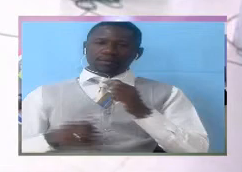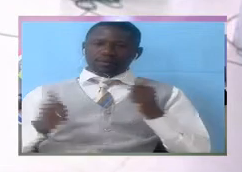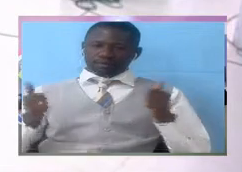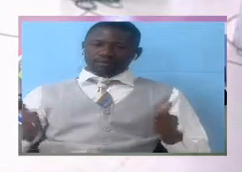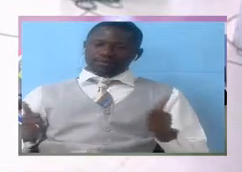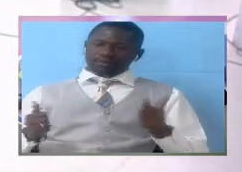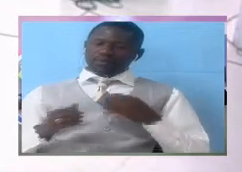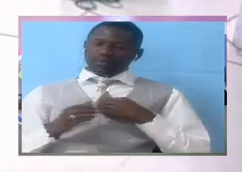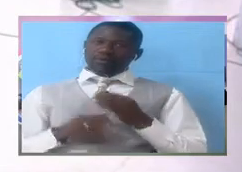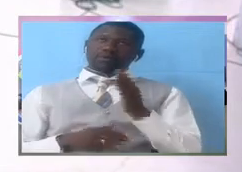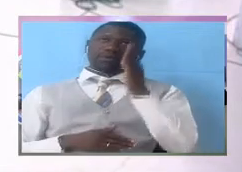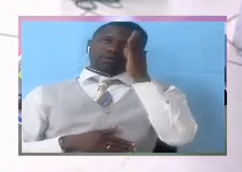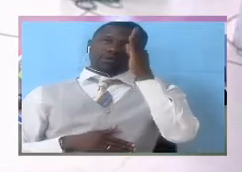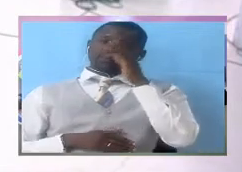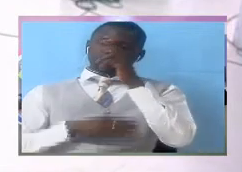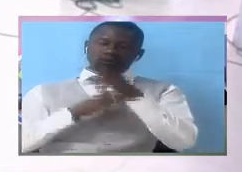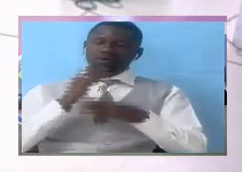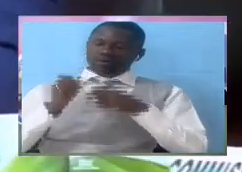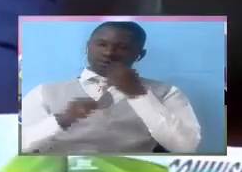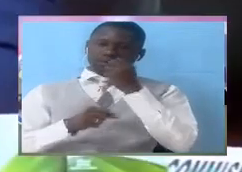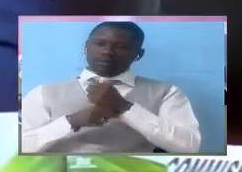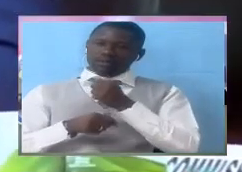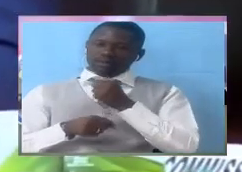Lord God of all creation,